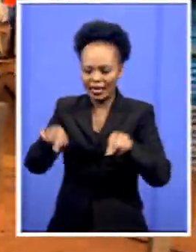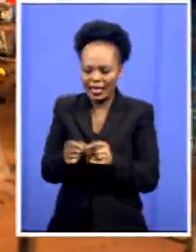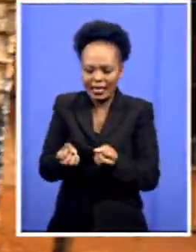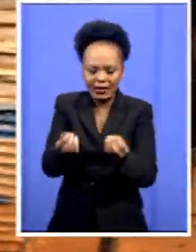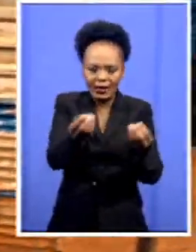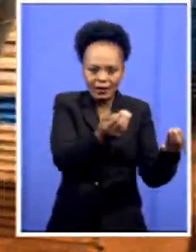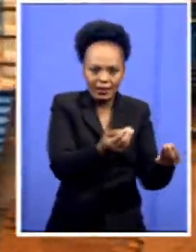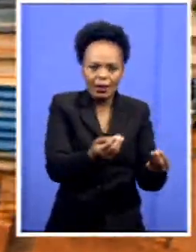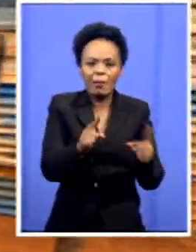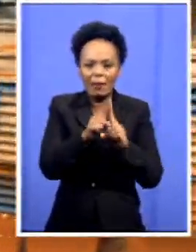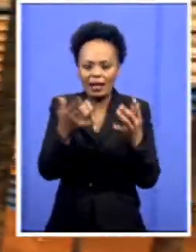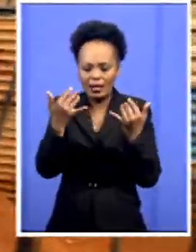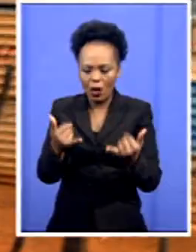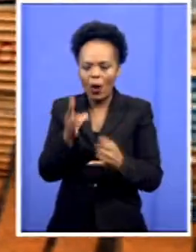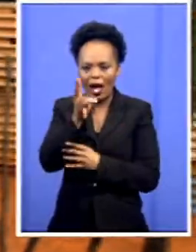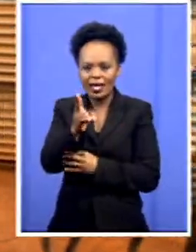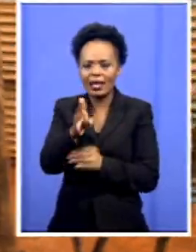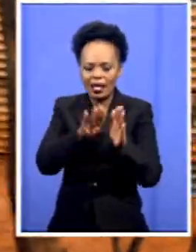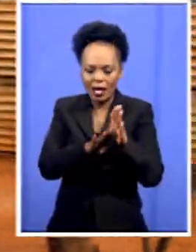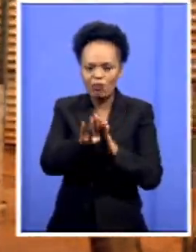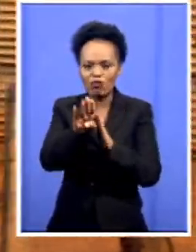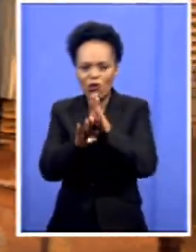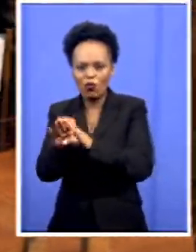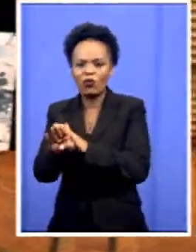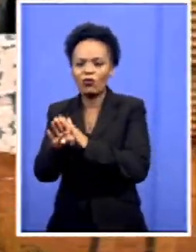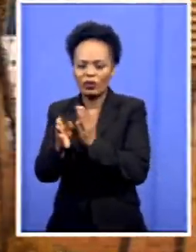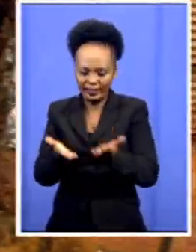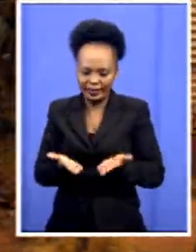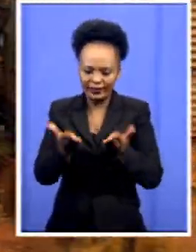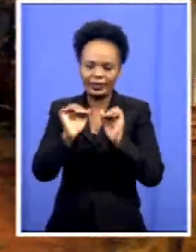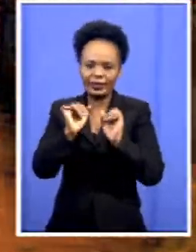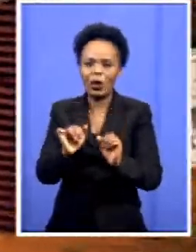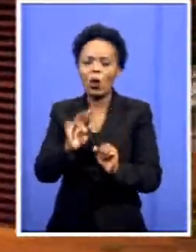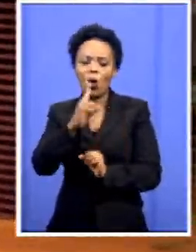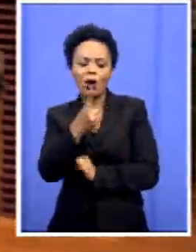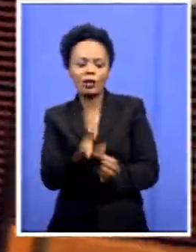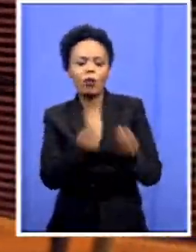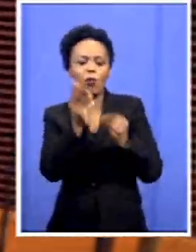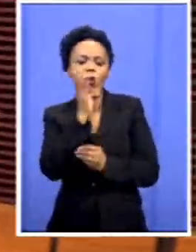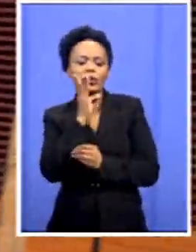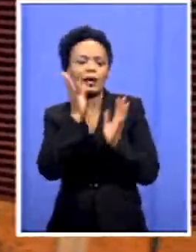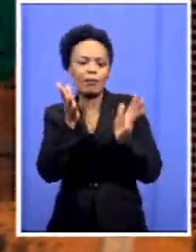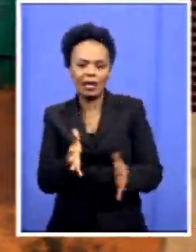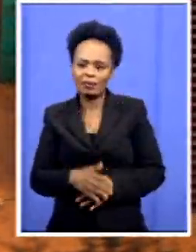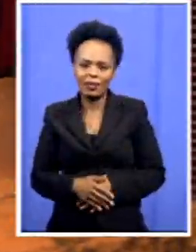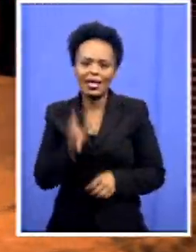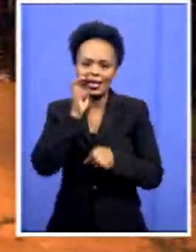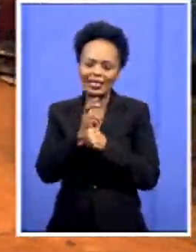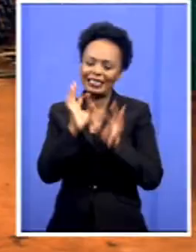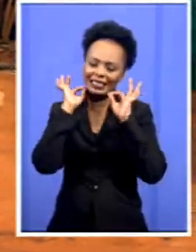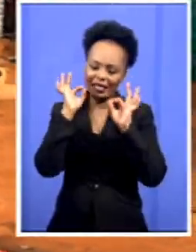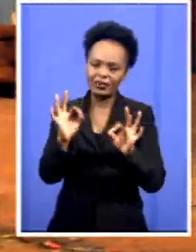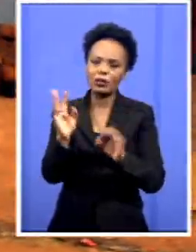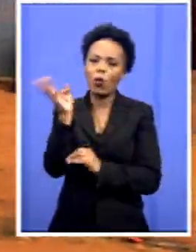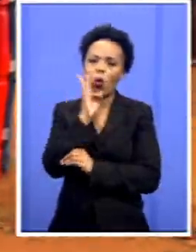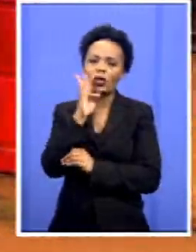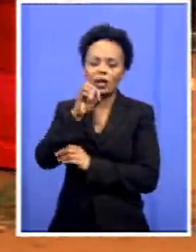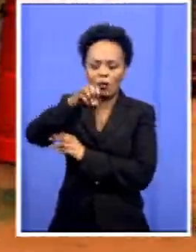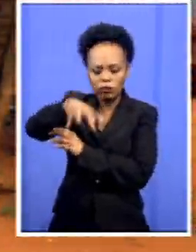we also improve the pressure, because it's not only about receiving the water, you've also got to have sufficient water pressure in